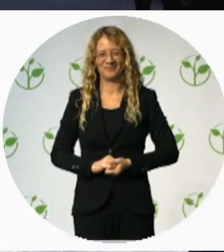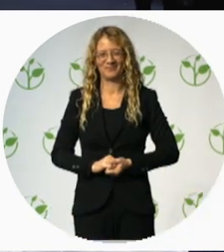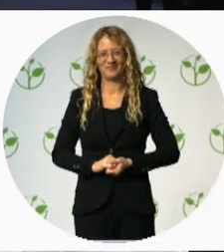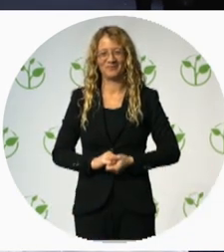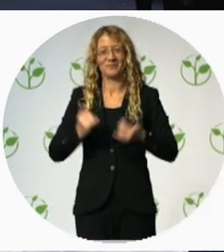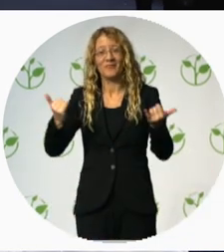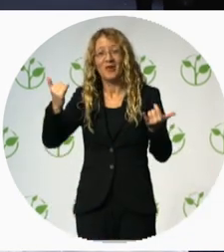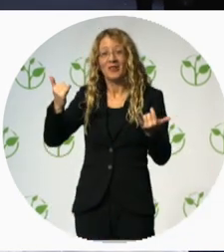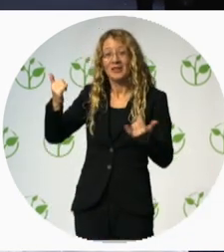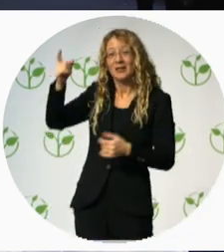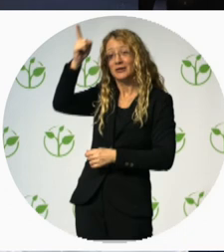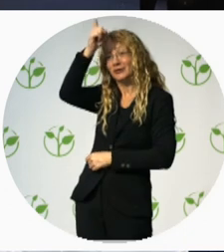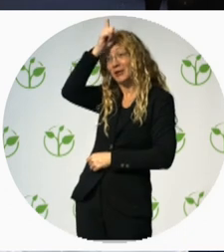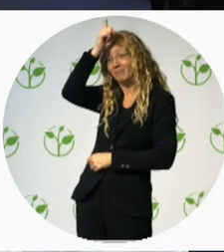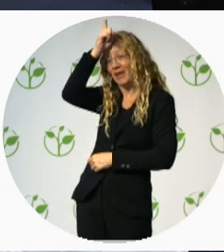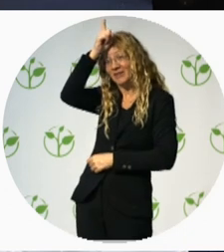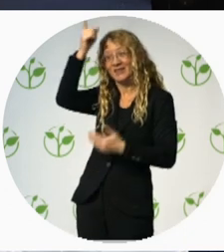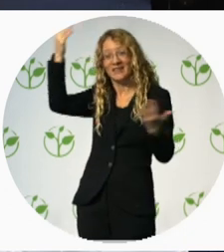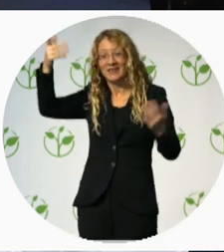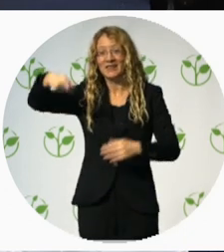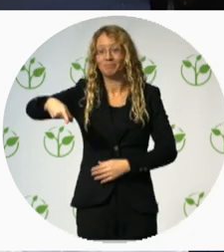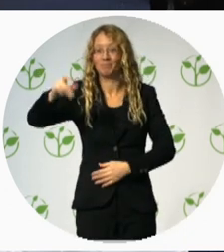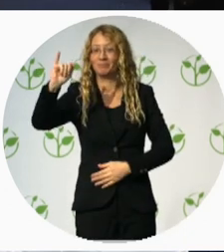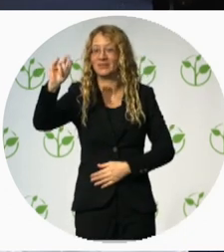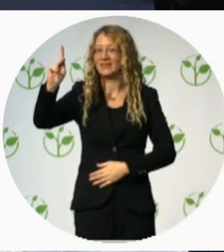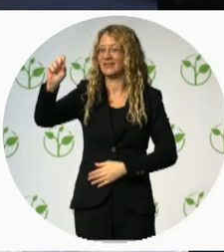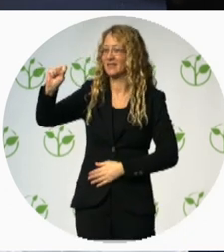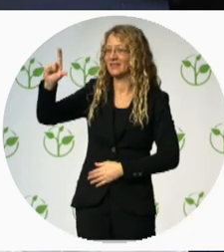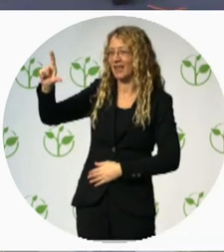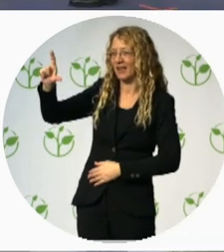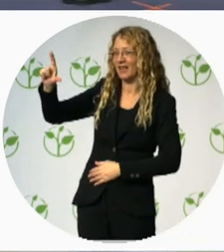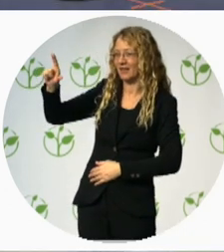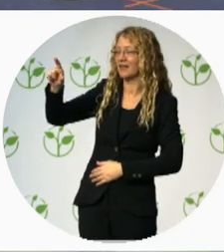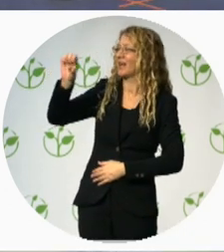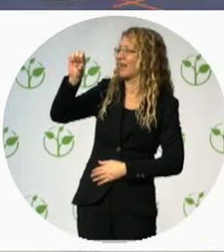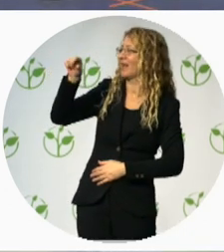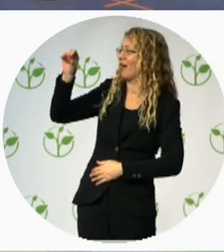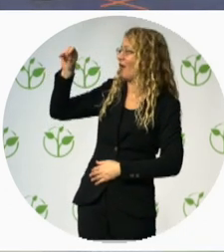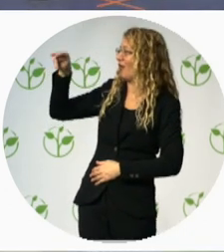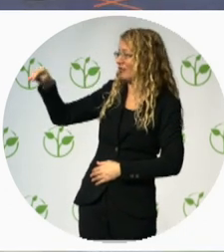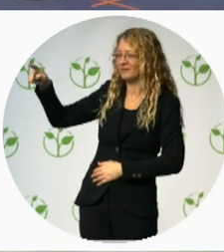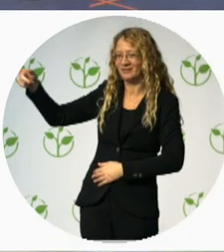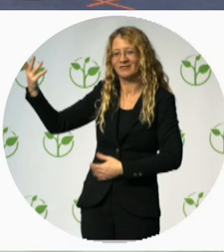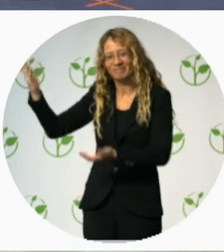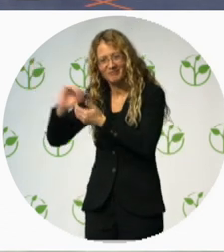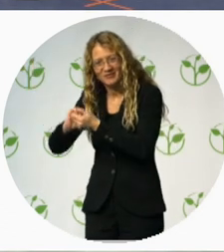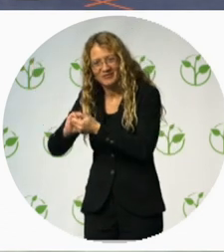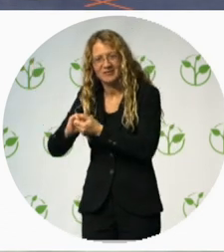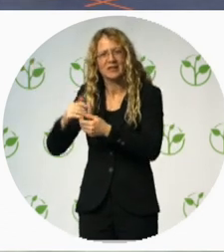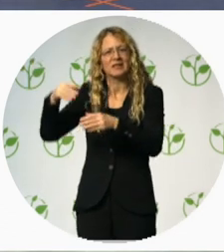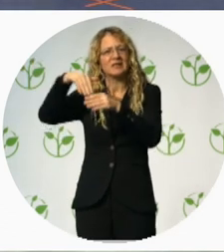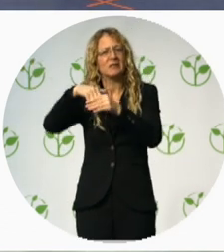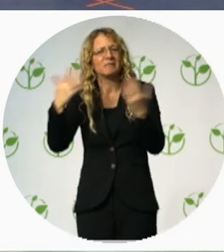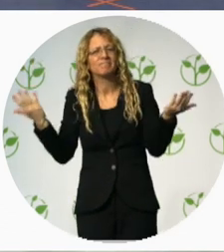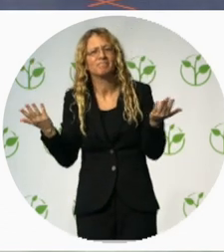Congratulations to Pixel Laboratories in cooperation with E.ON and Minds and Makers. Pixel, based in Dusseldorf, Germany, is